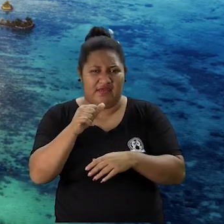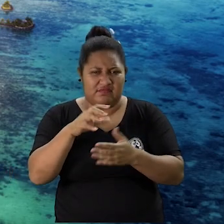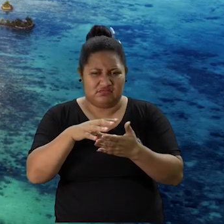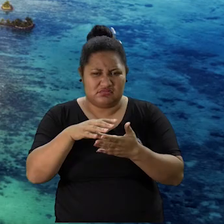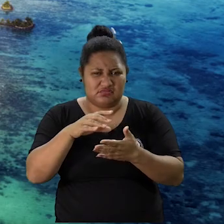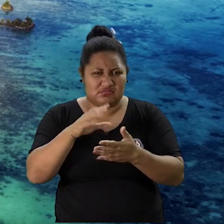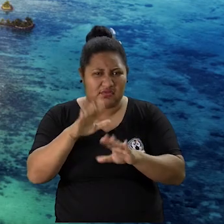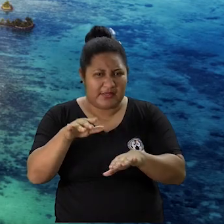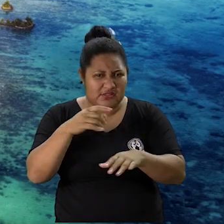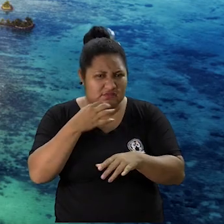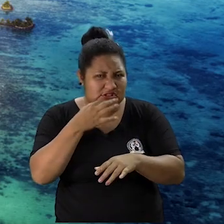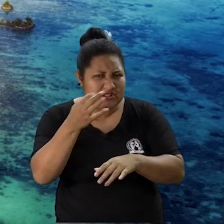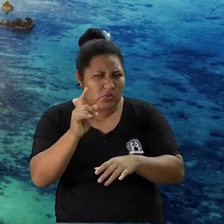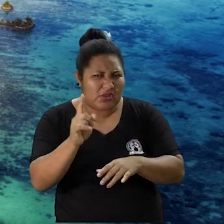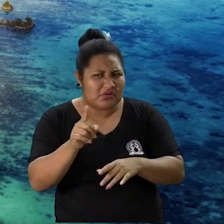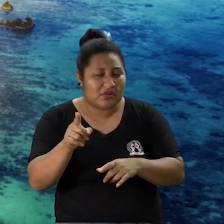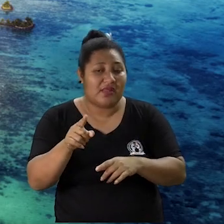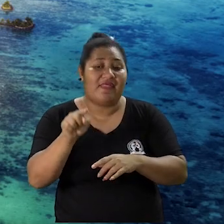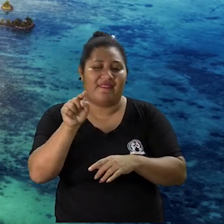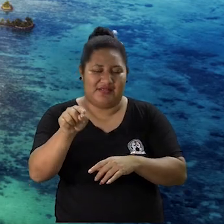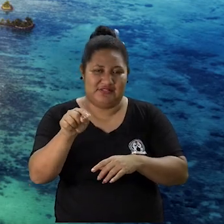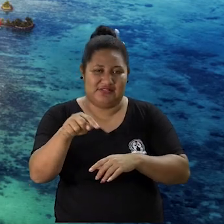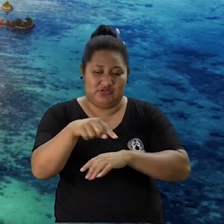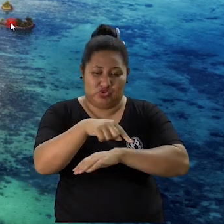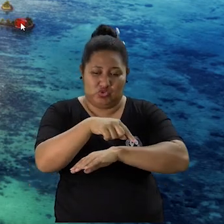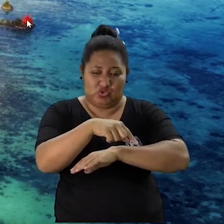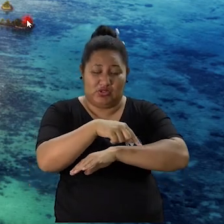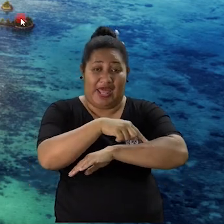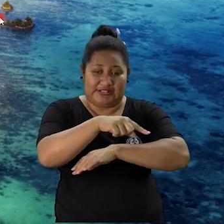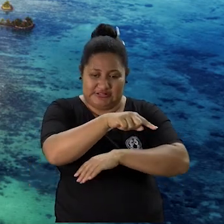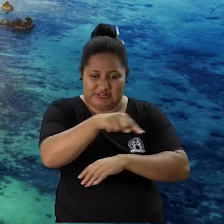coastline. Le area lea le